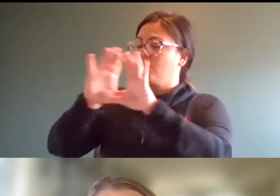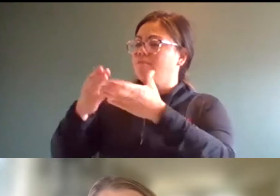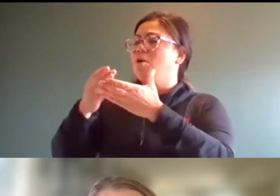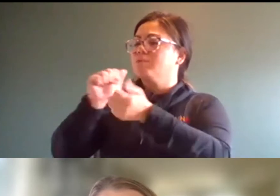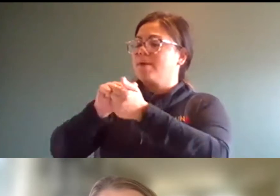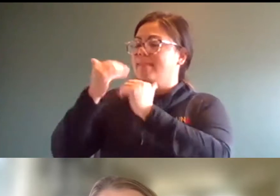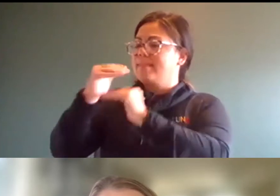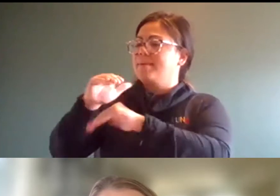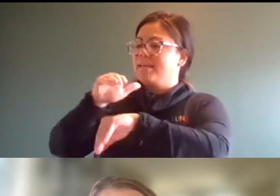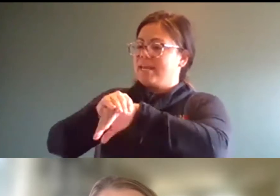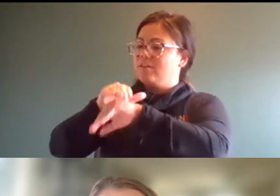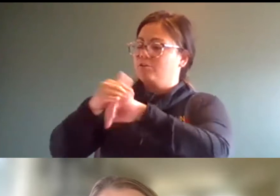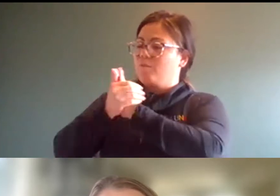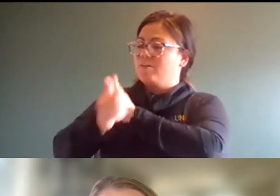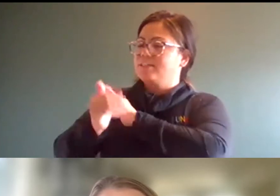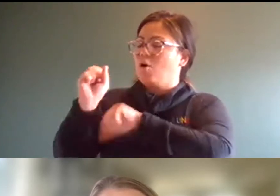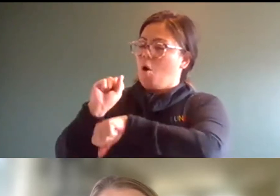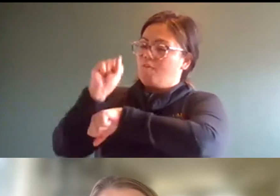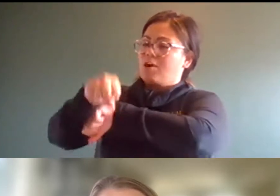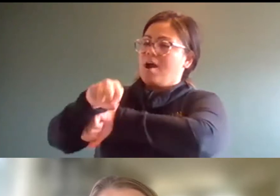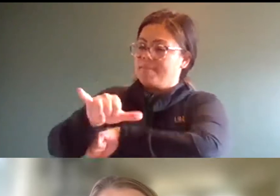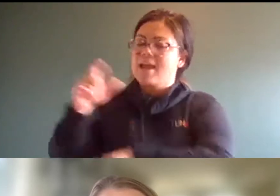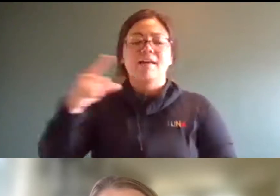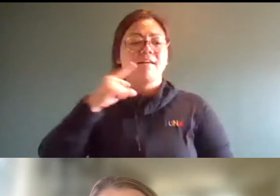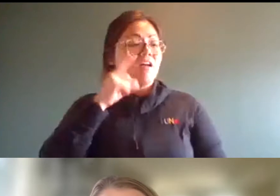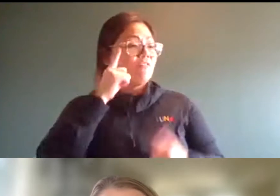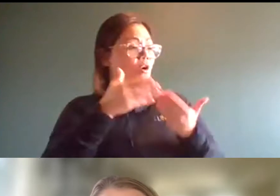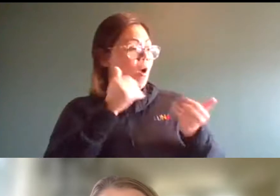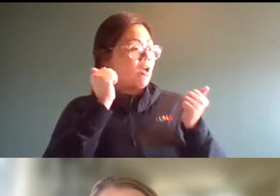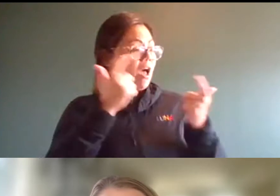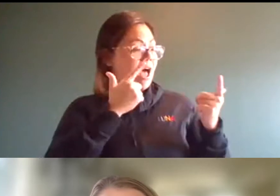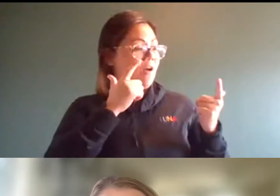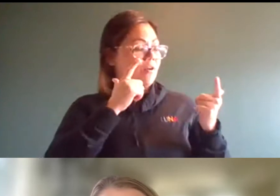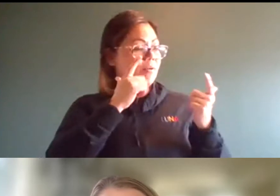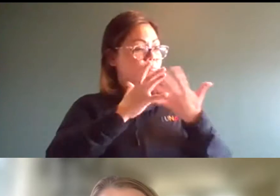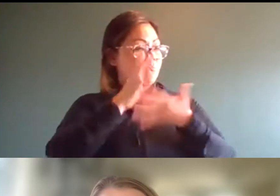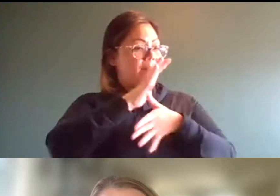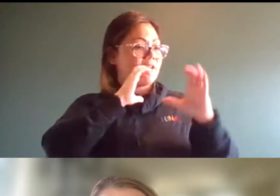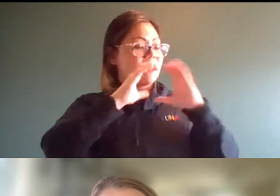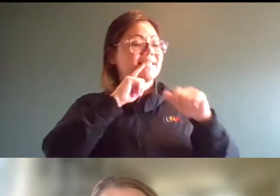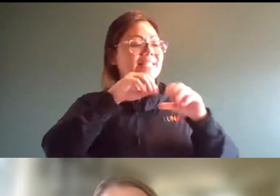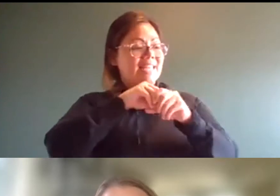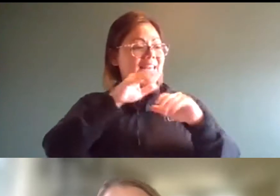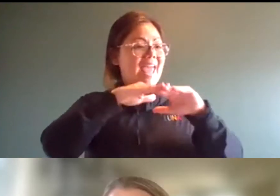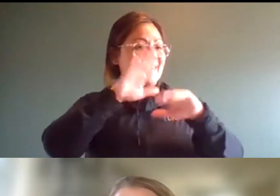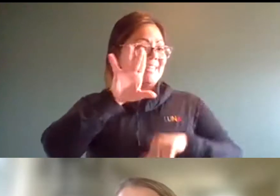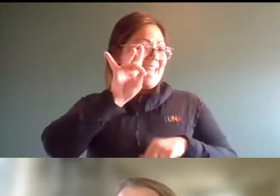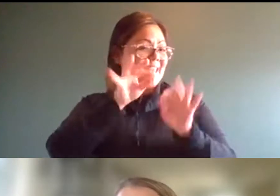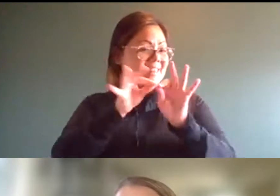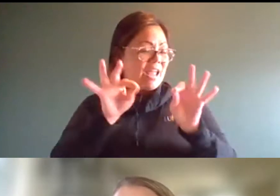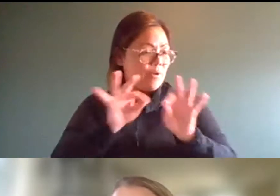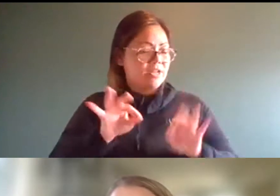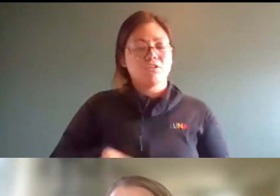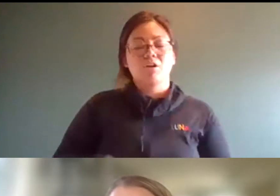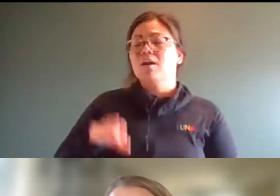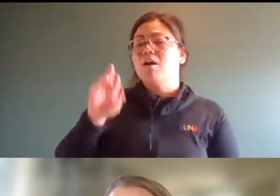those barriers? So nearly all of our communication is in at least 8 languages. Our RF